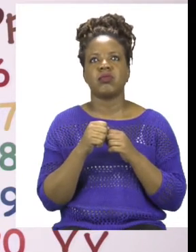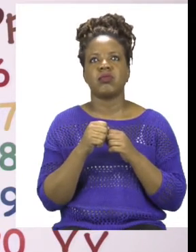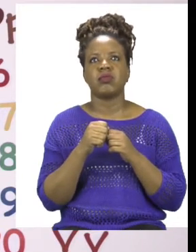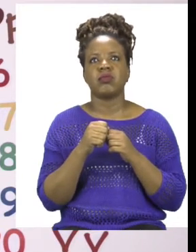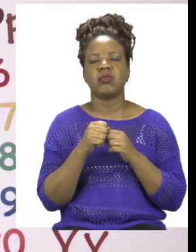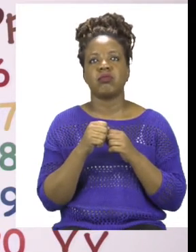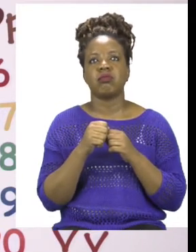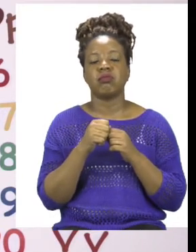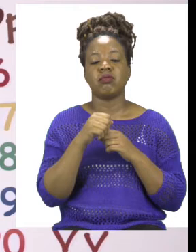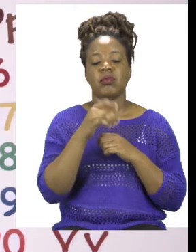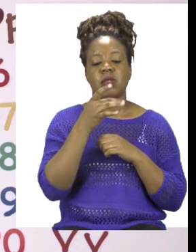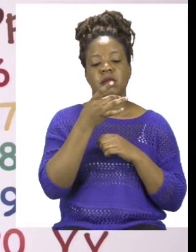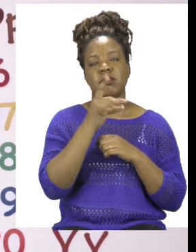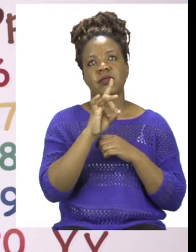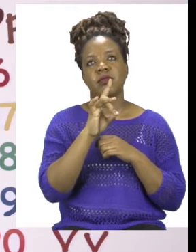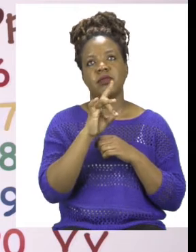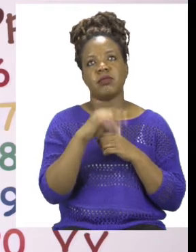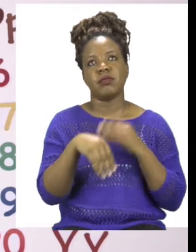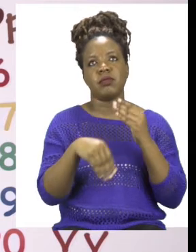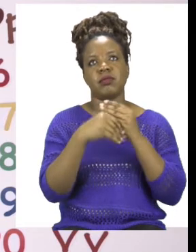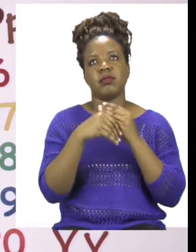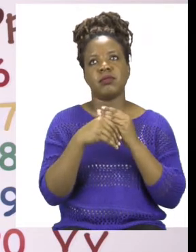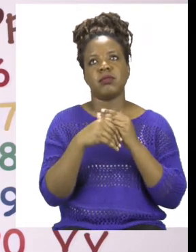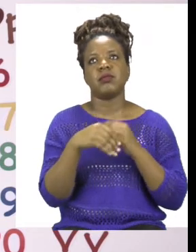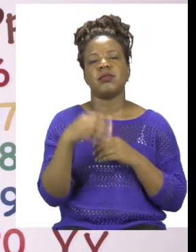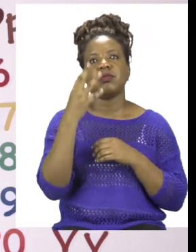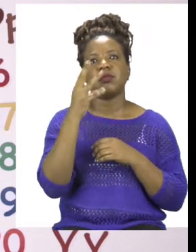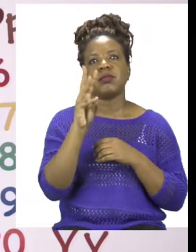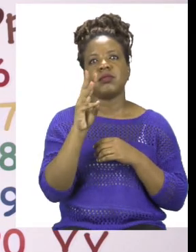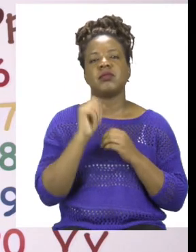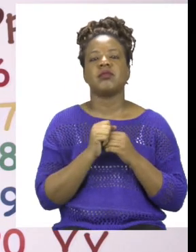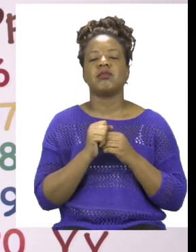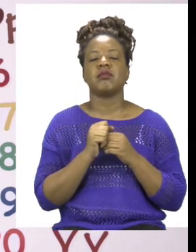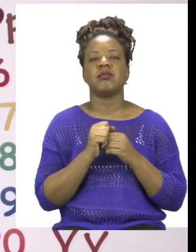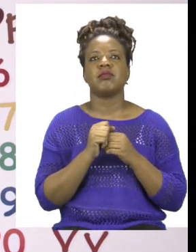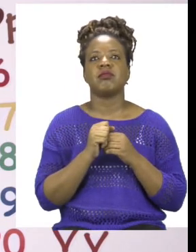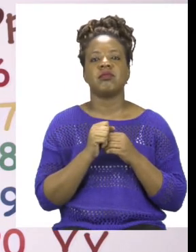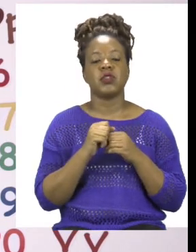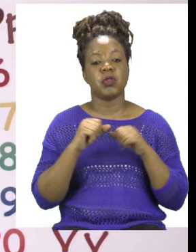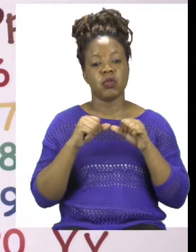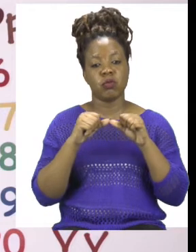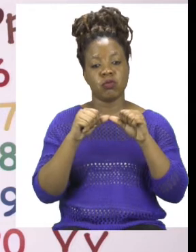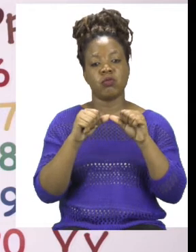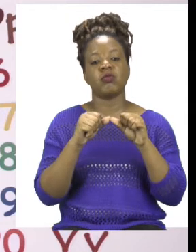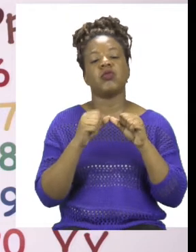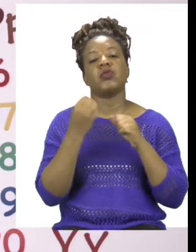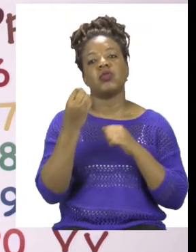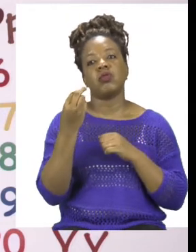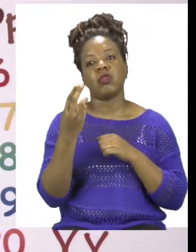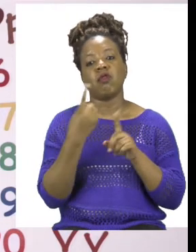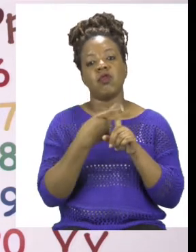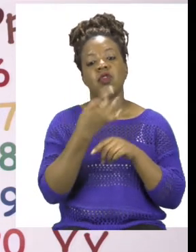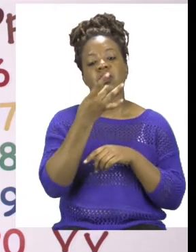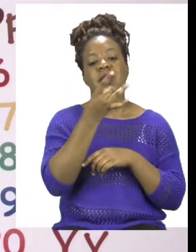we're saying 8 plus 6. So we're going to count on from 8, 6. Let's go.